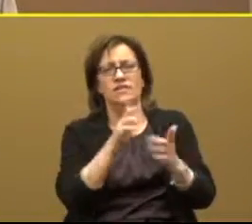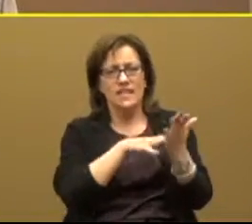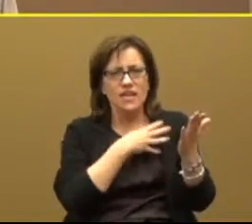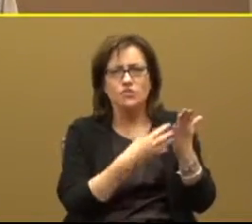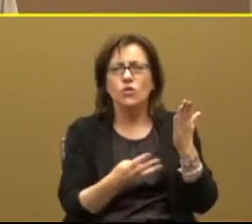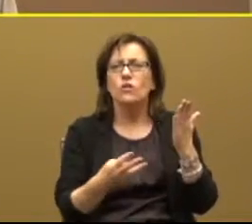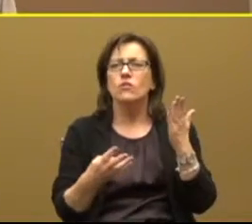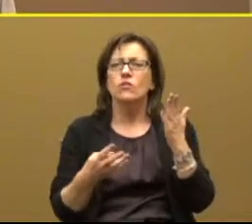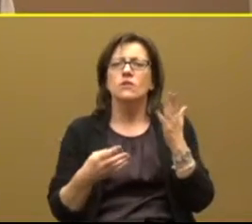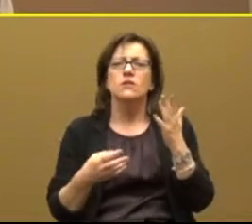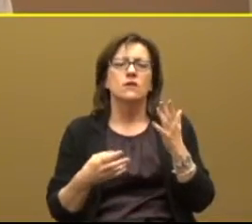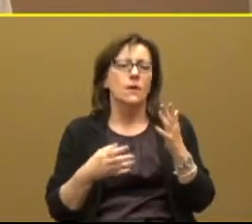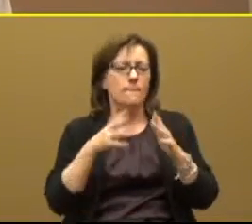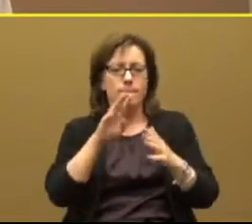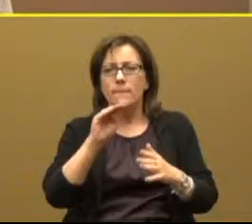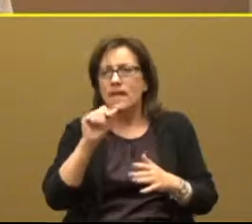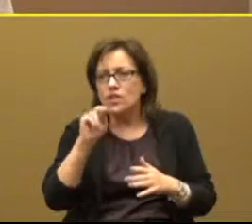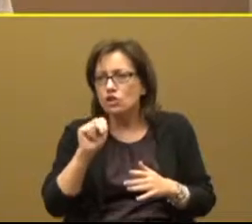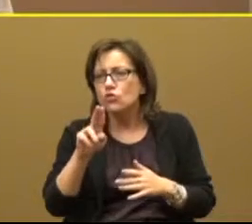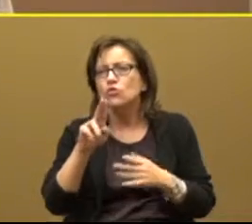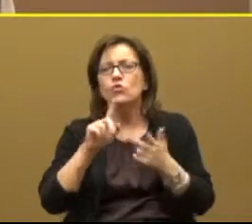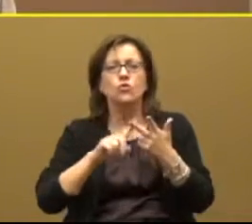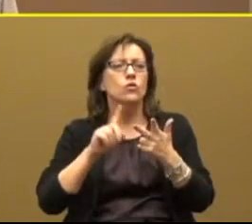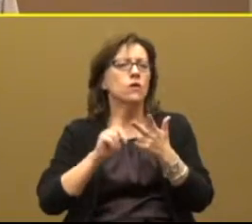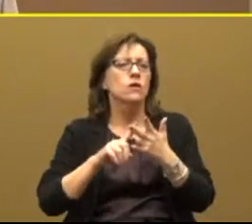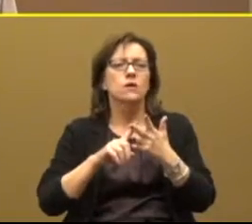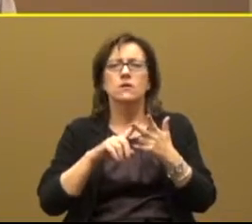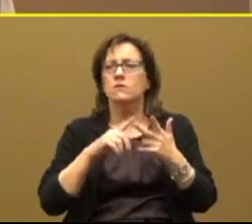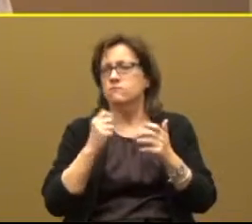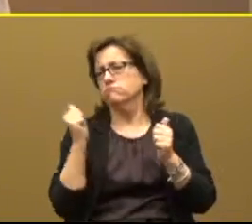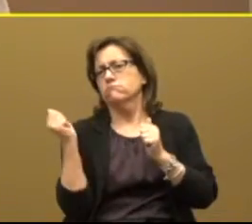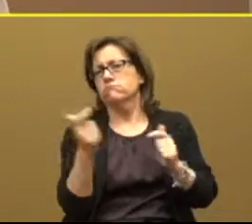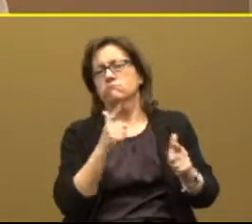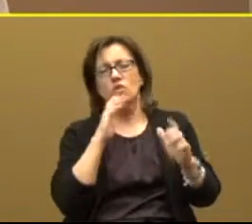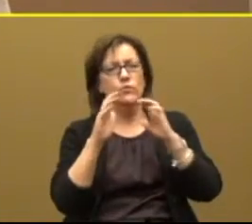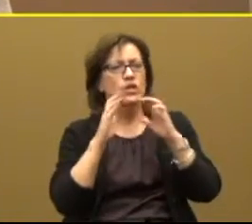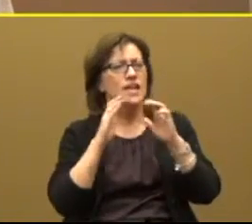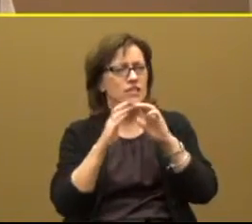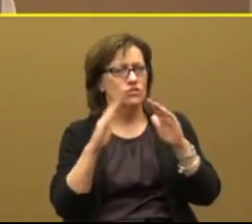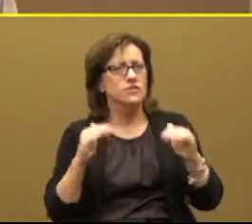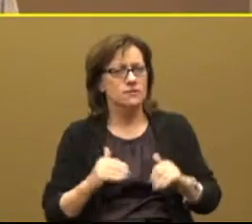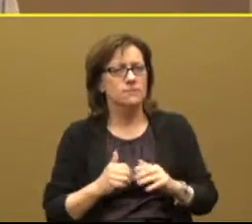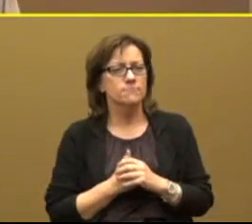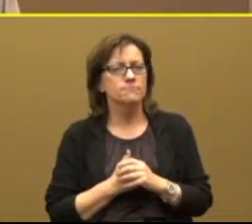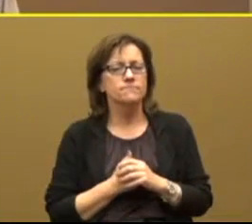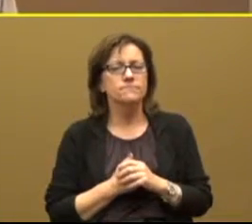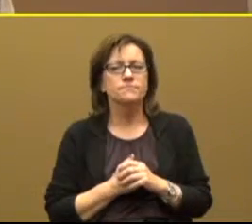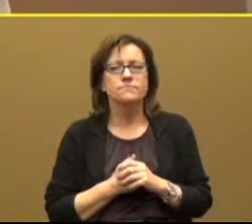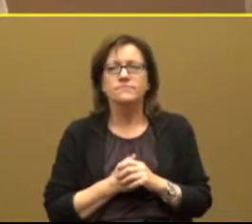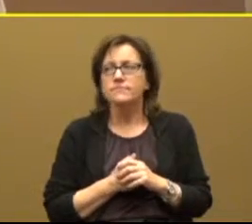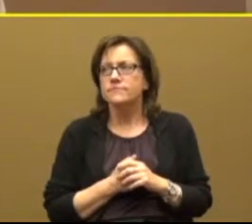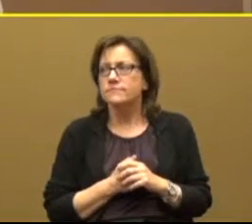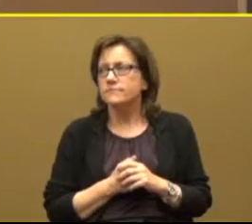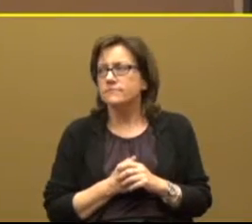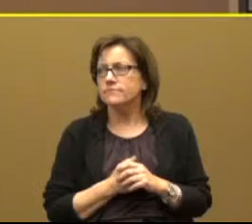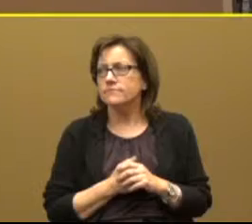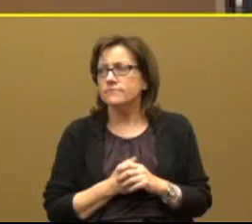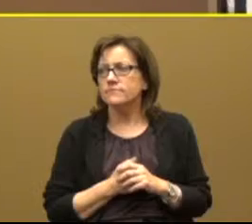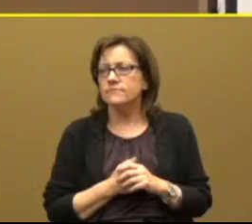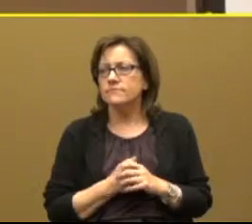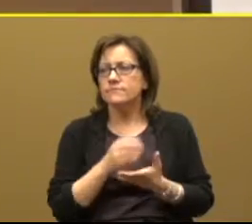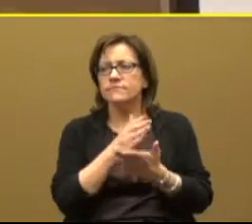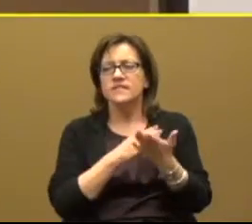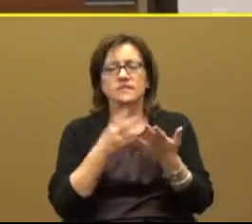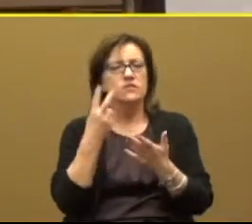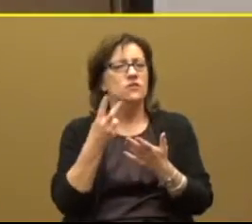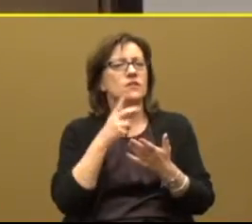reinforcer menus, across your communication systems. Okay, so phase 2 is